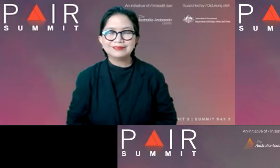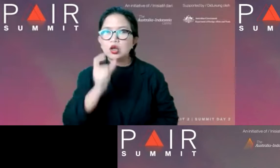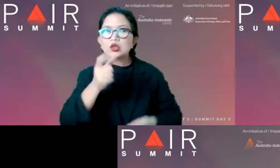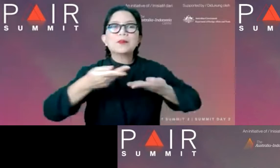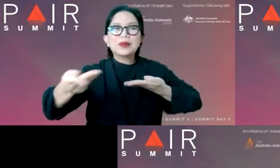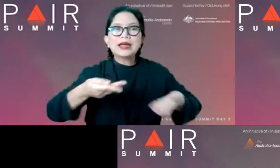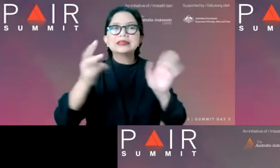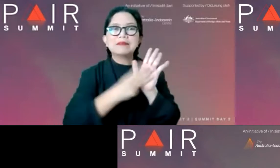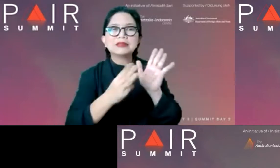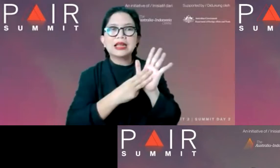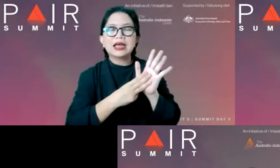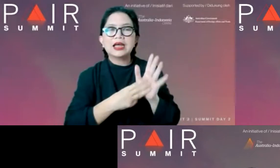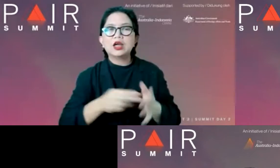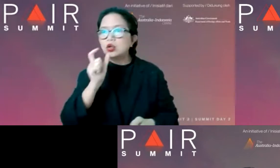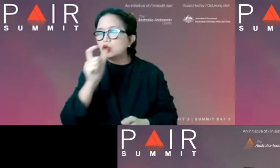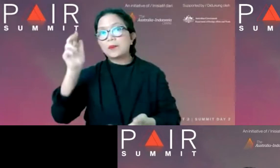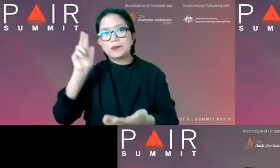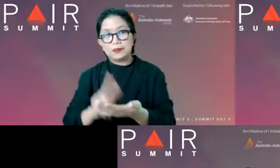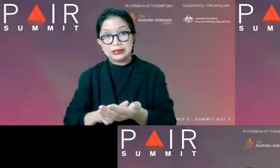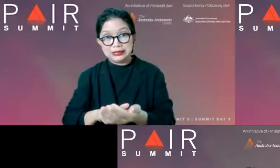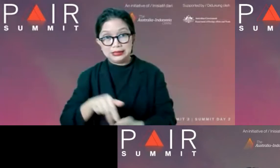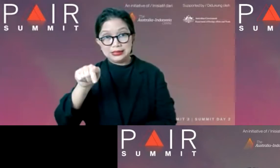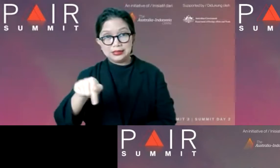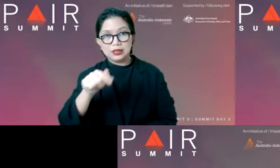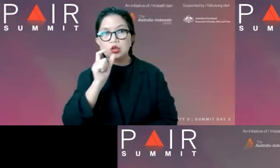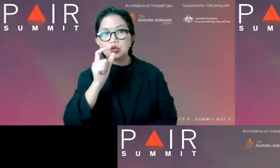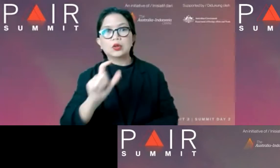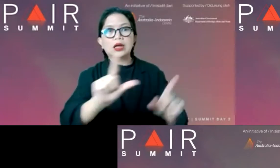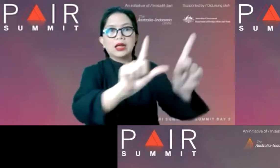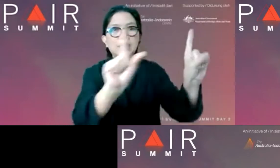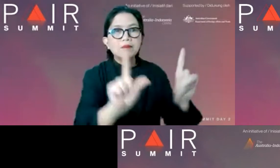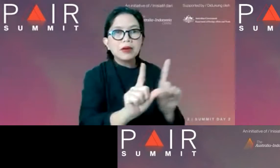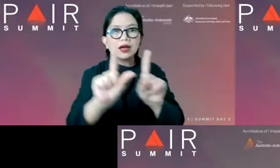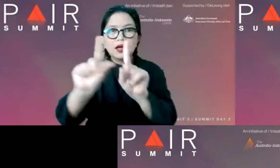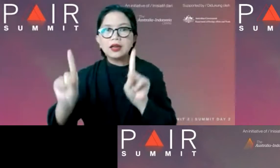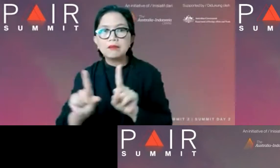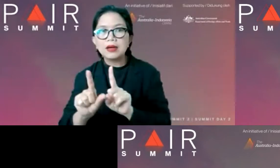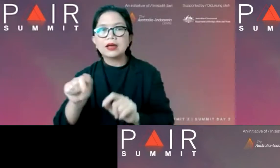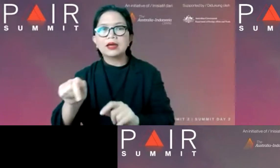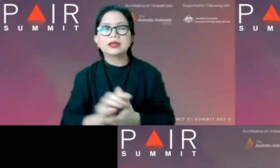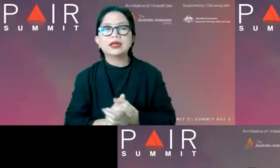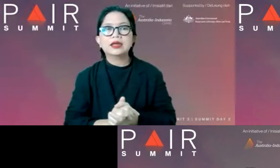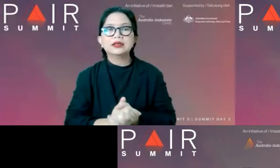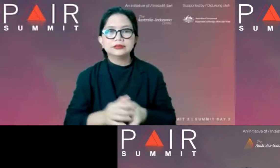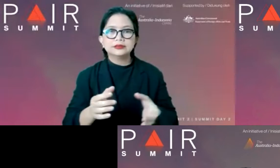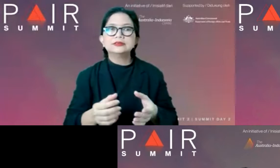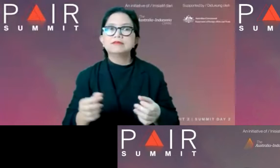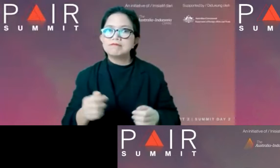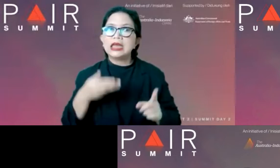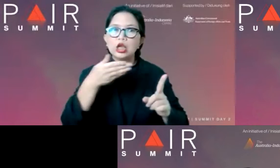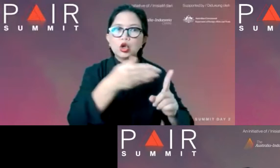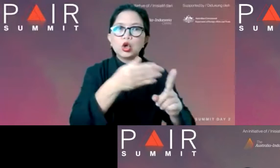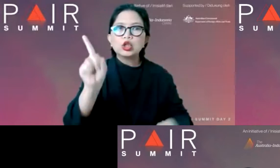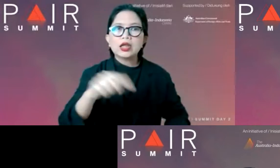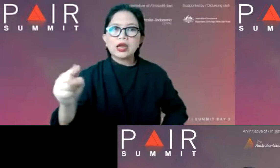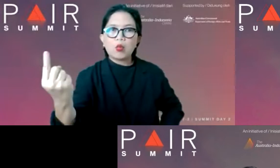sure that the key stakeholders are involved early enough in any project planning